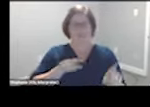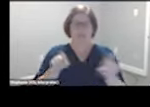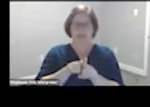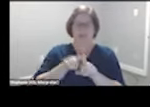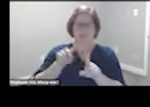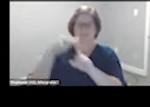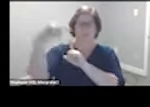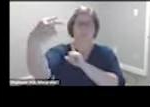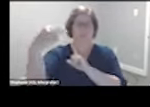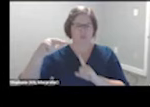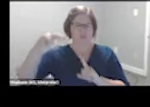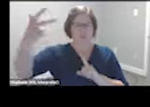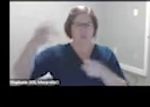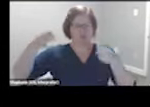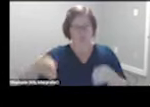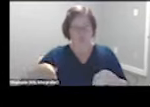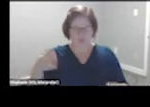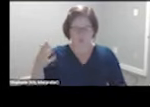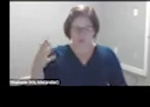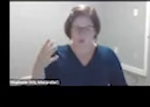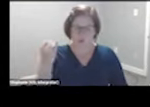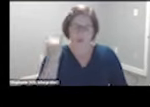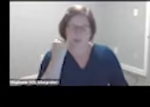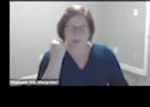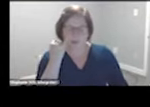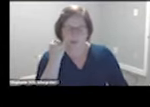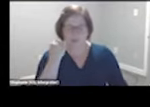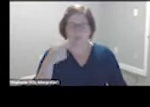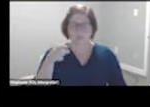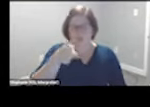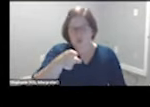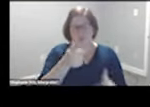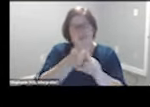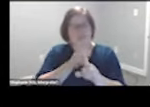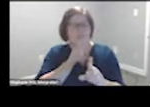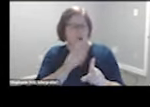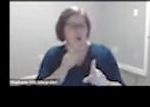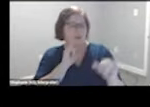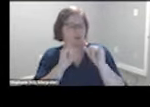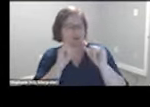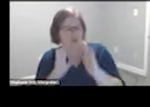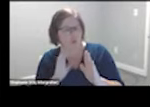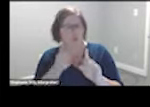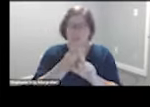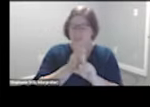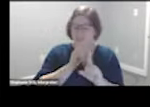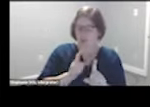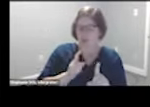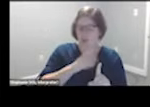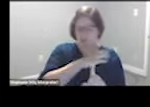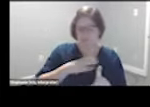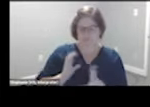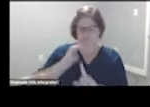third person. And then what if you are the committee? What if you are the interviewer? What if you are the person who look at you and